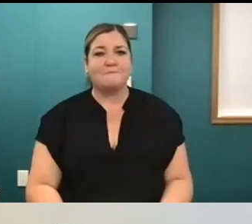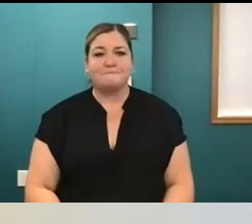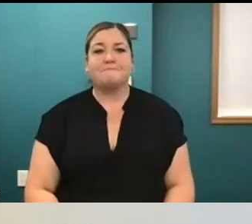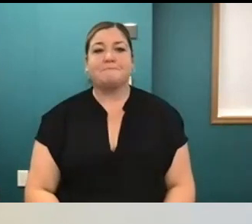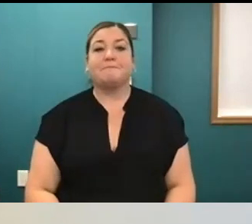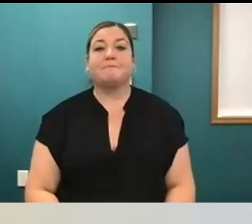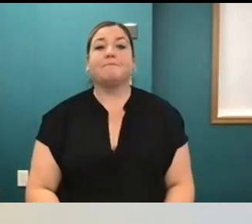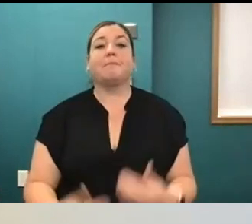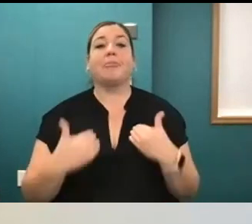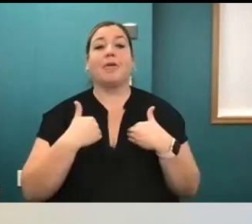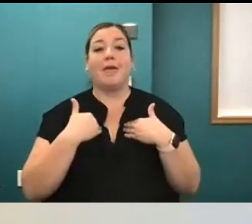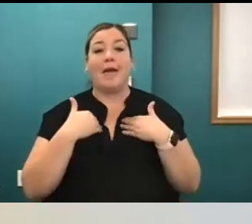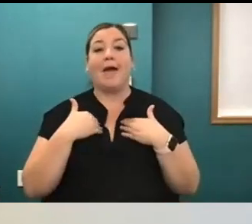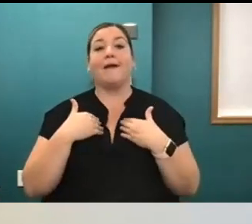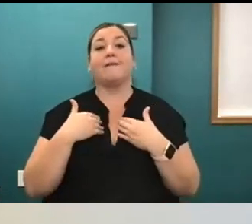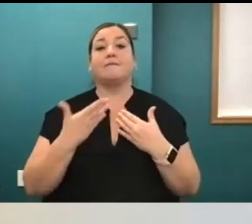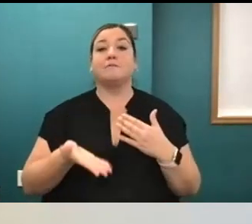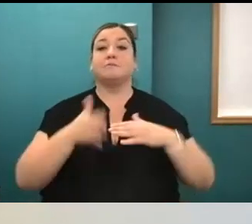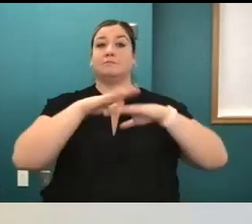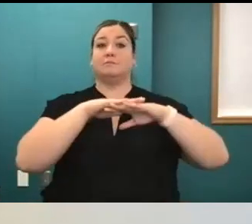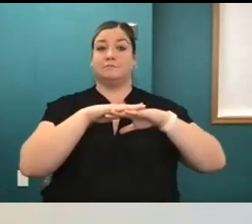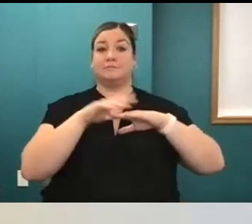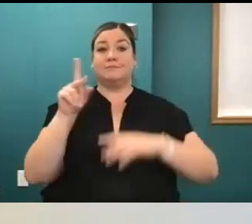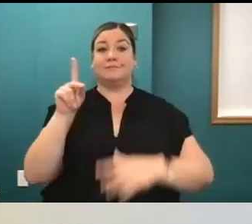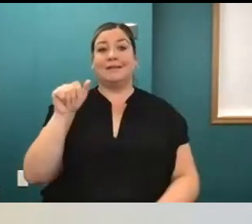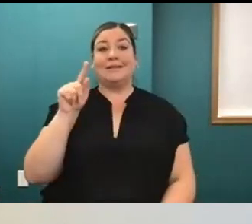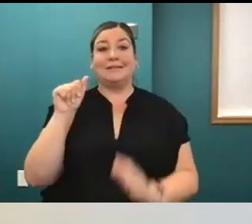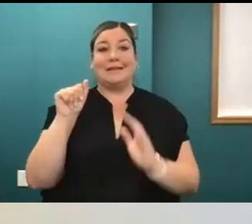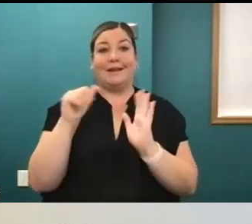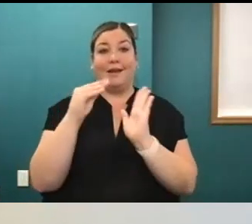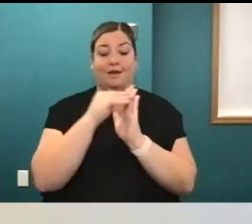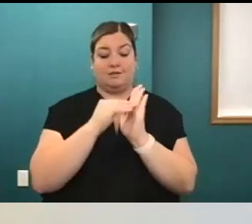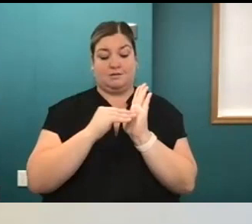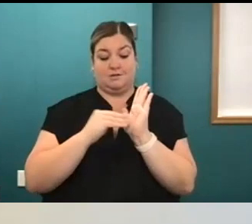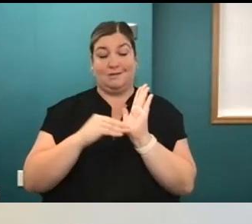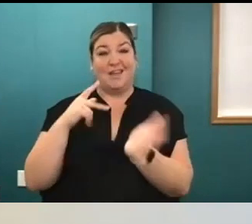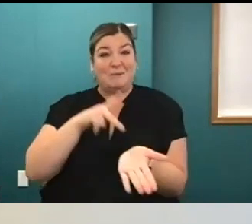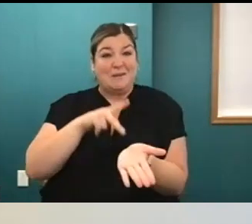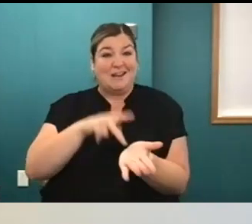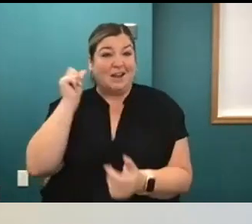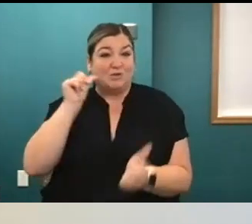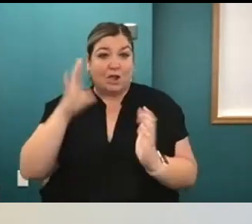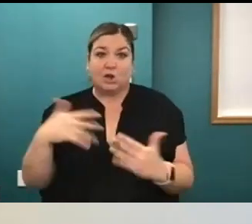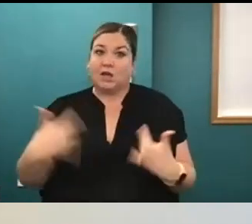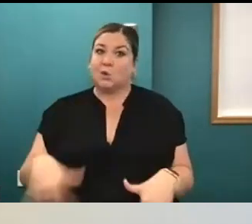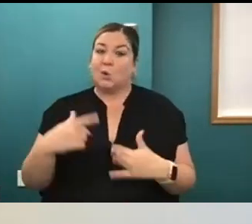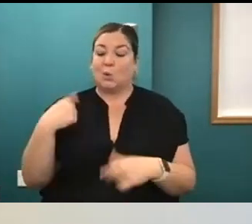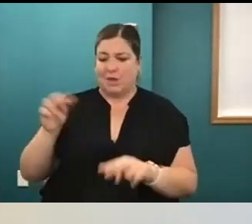does have enhanced data logging abilities, which as a pediatric audiologist, this is one of the primary things that we